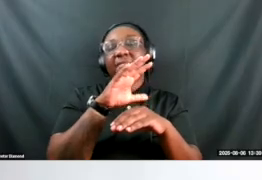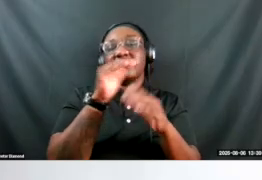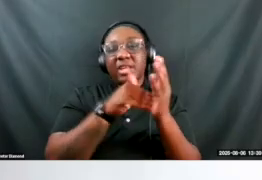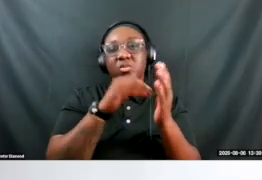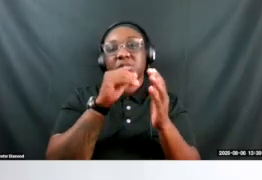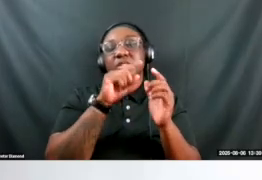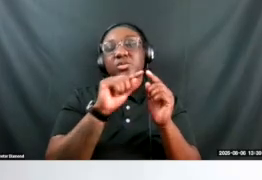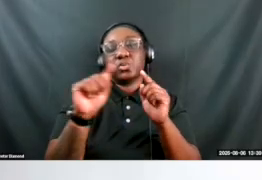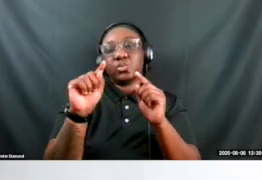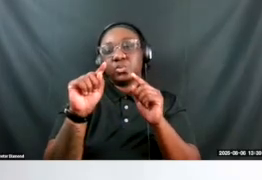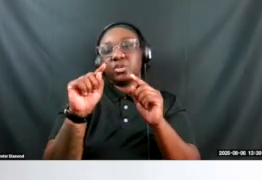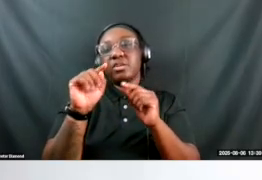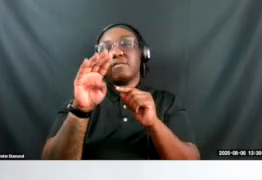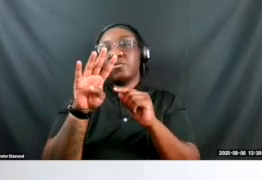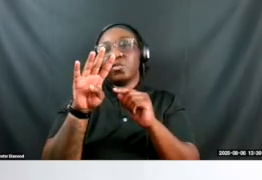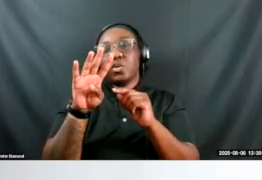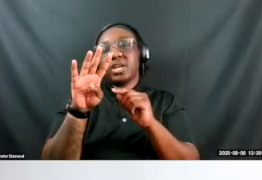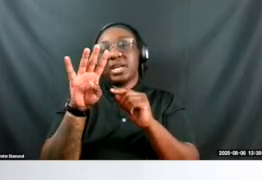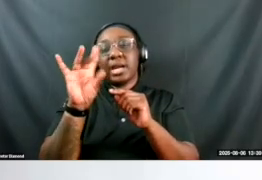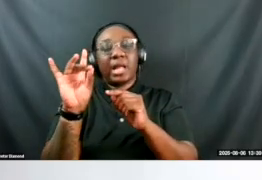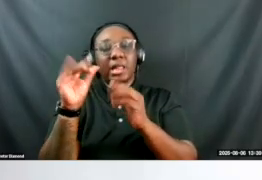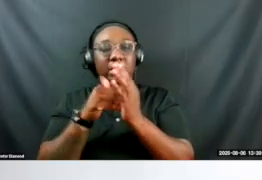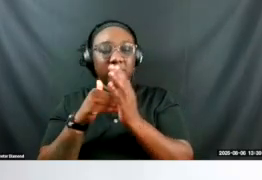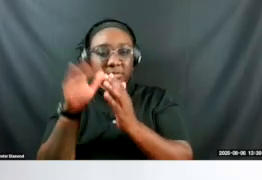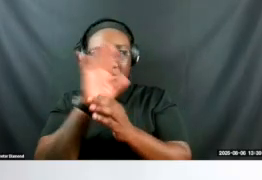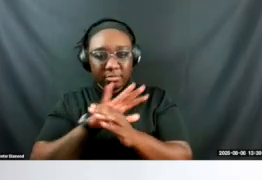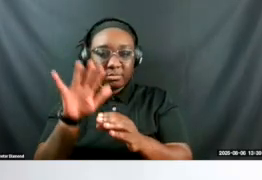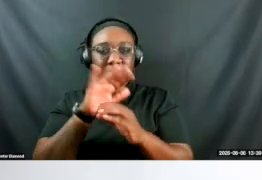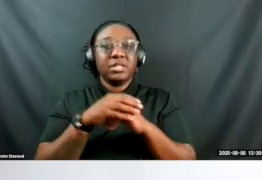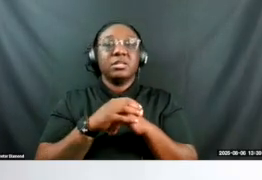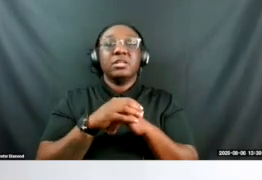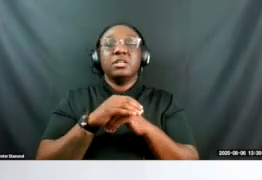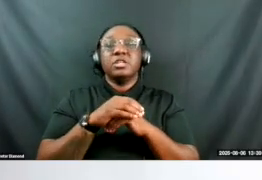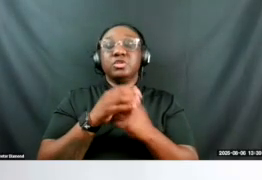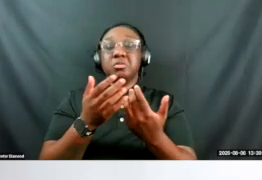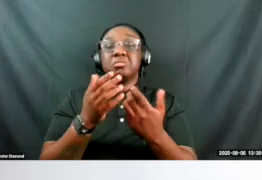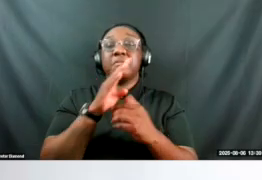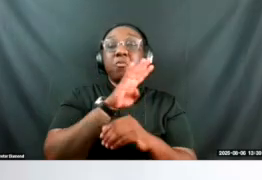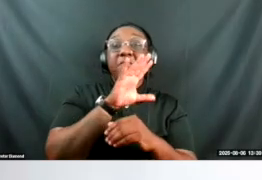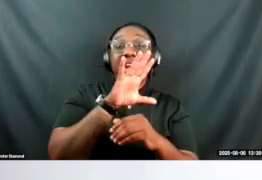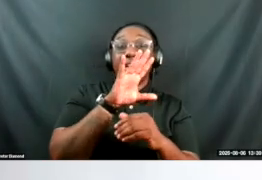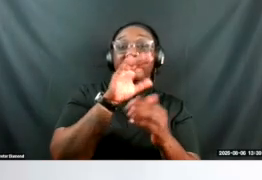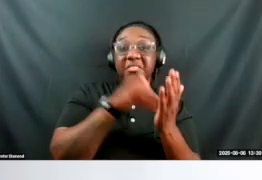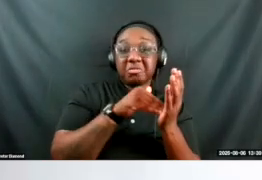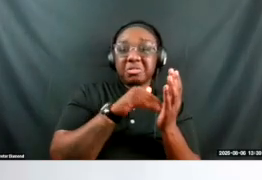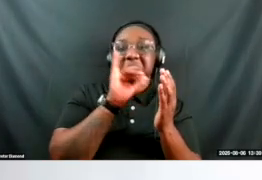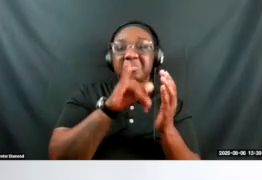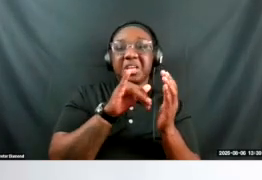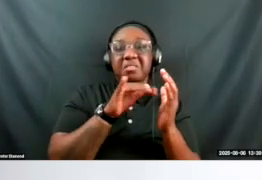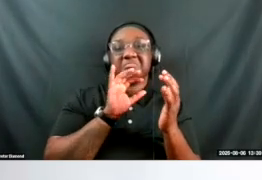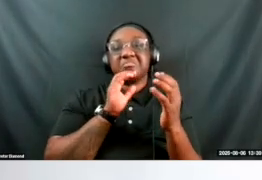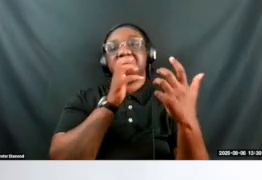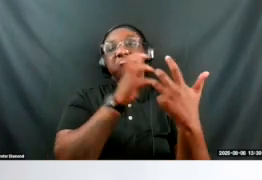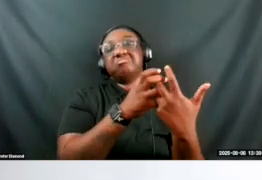and a cap of $45,000 would align with findings from the Center for Sustainable Energy Affordability